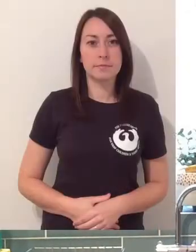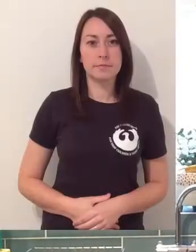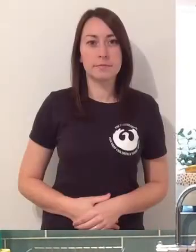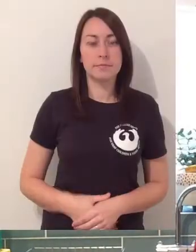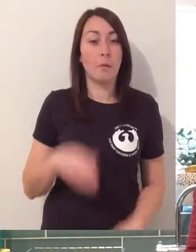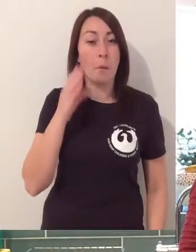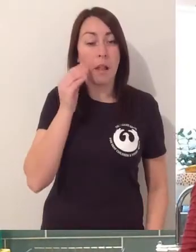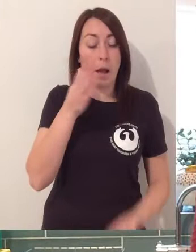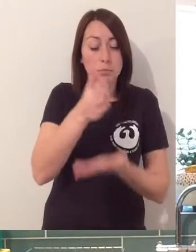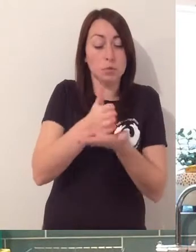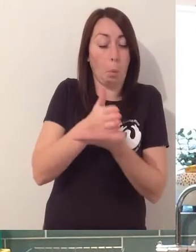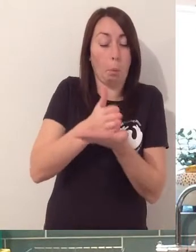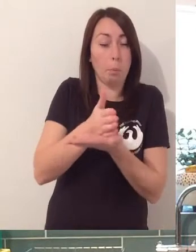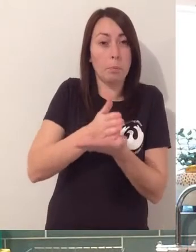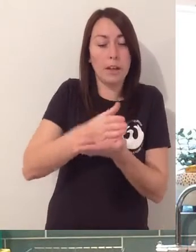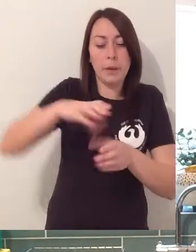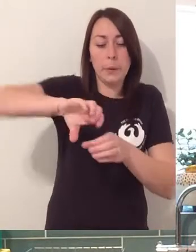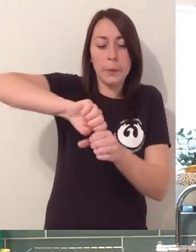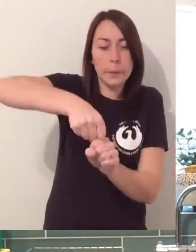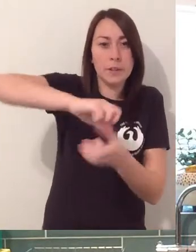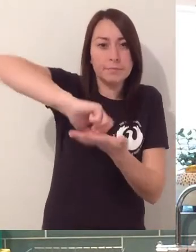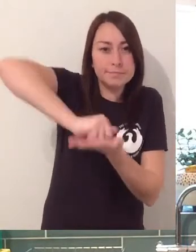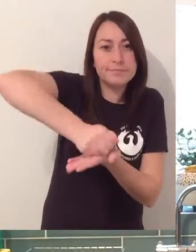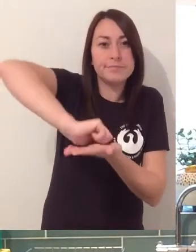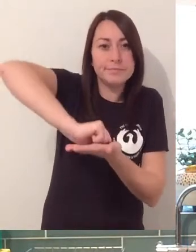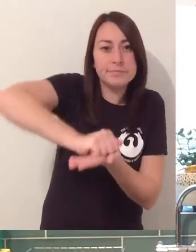So you want to chop it in half and give it a good squeeze.